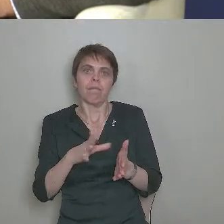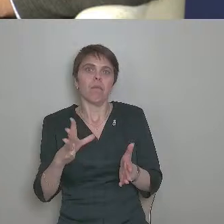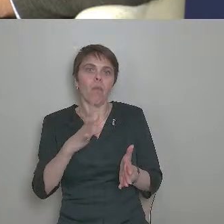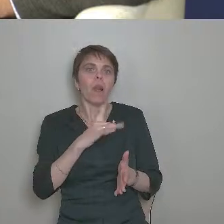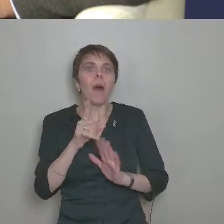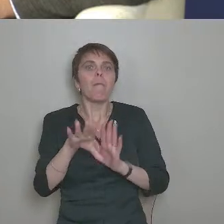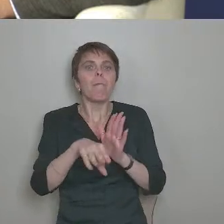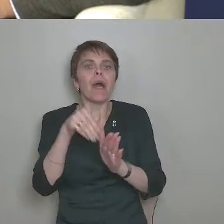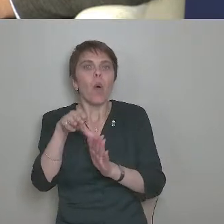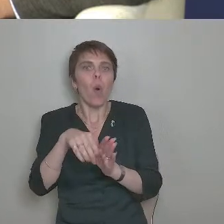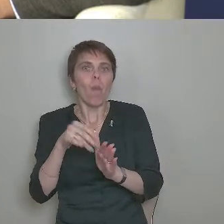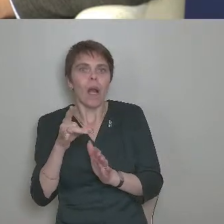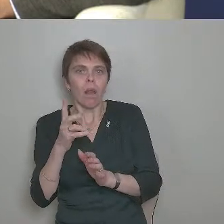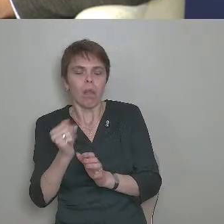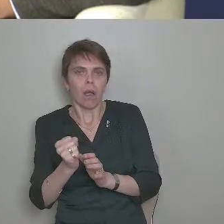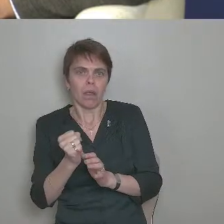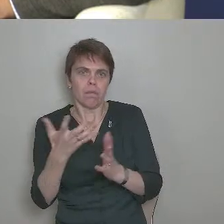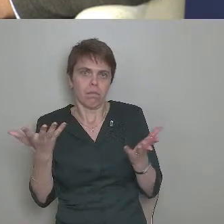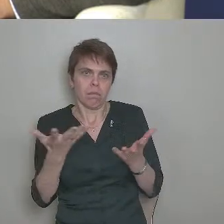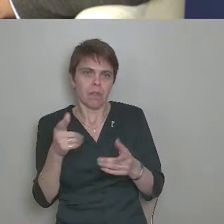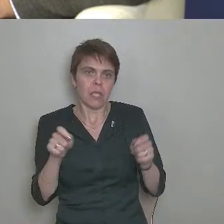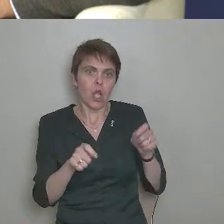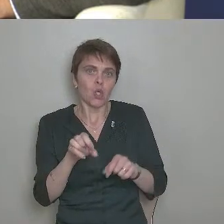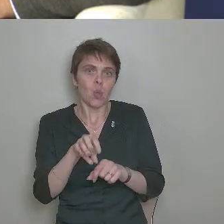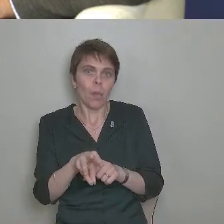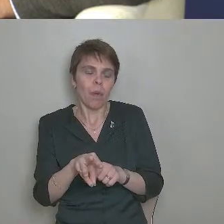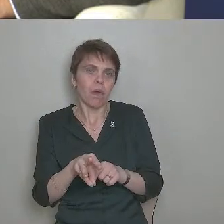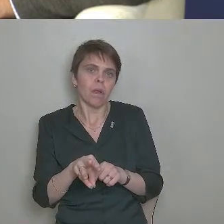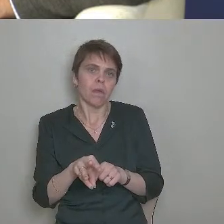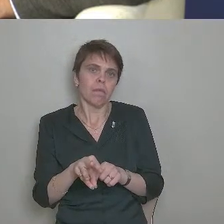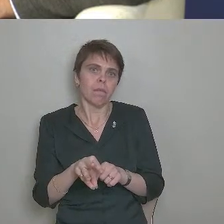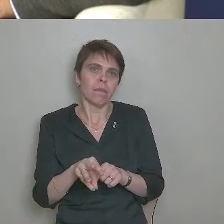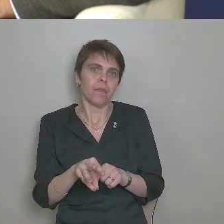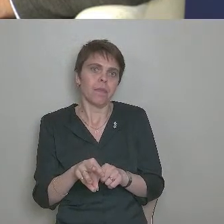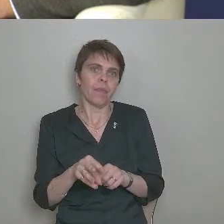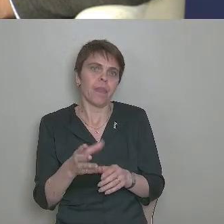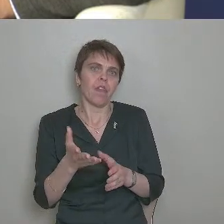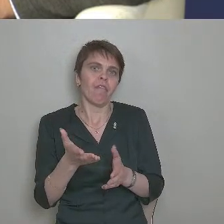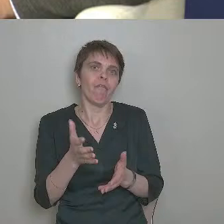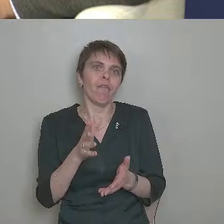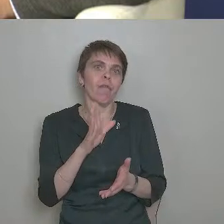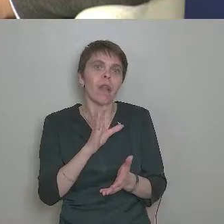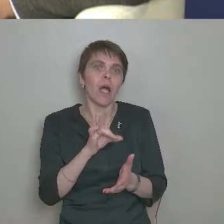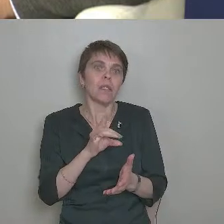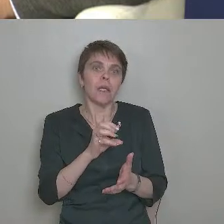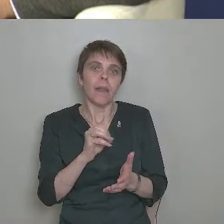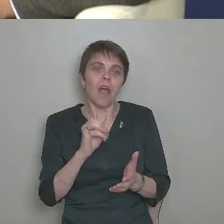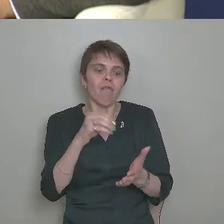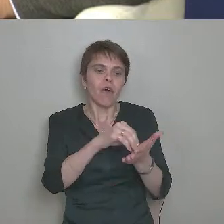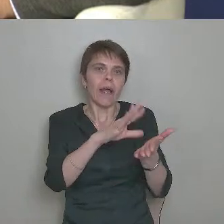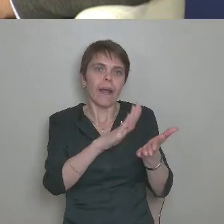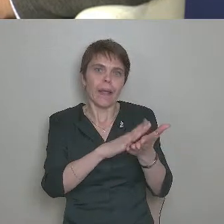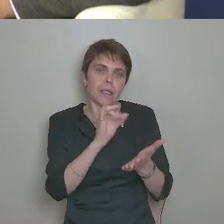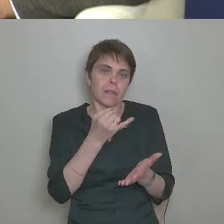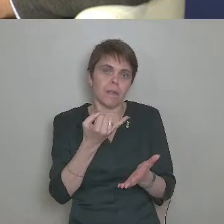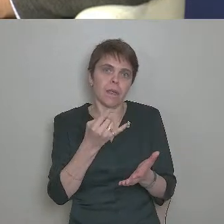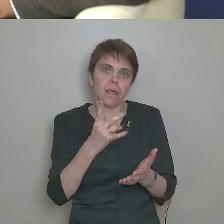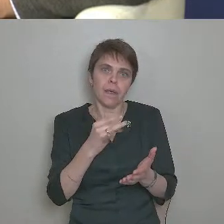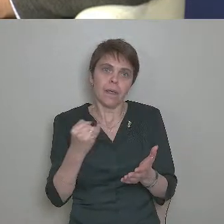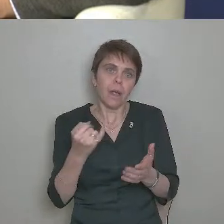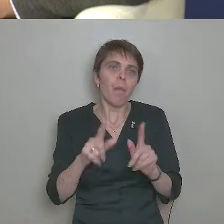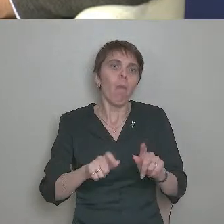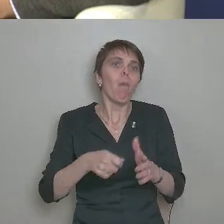So the person who was re-elected by the party Congress,